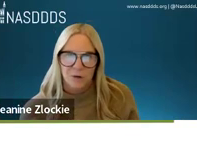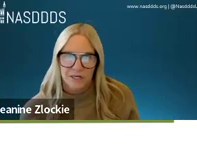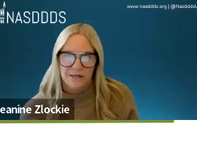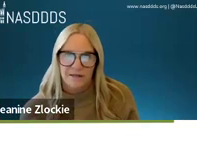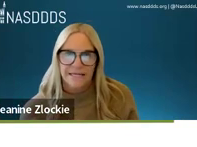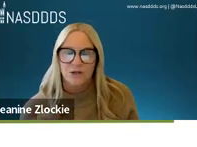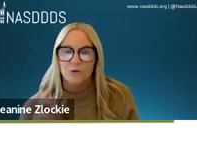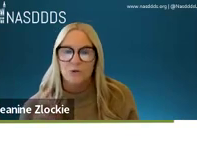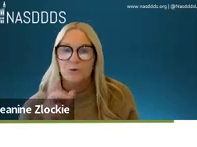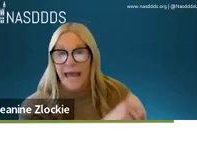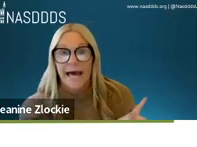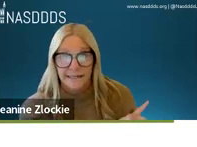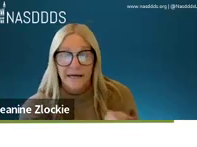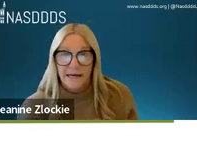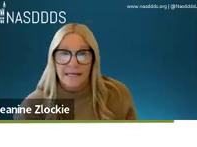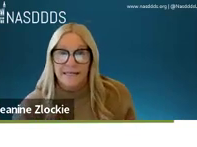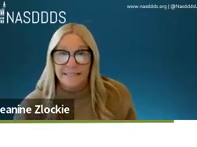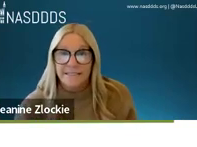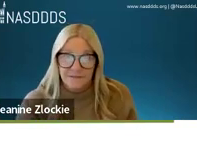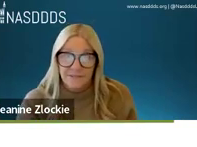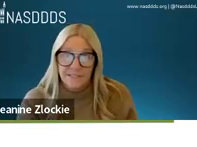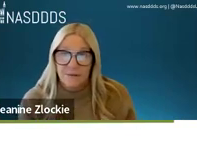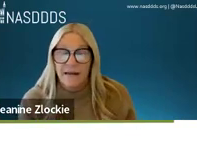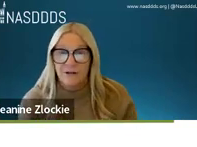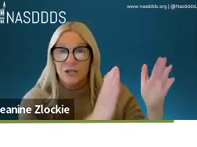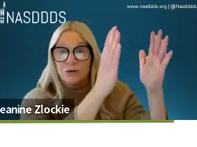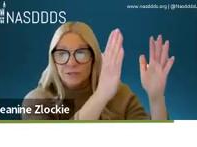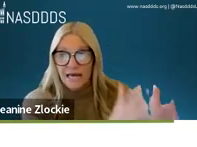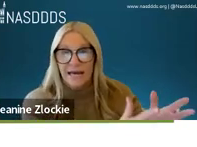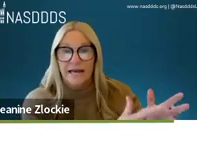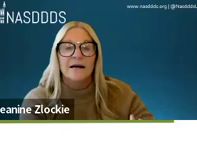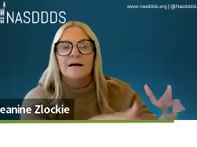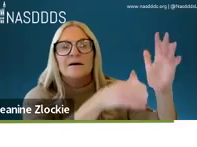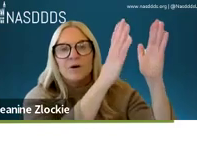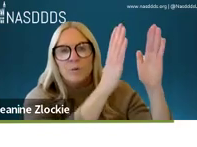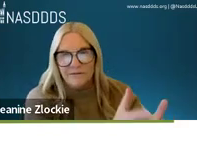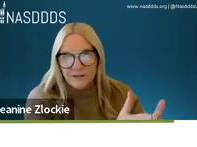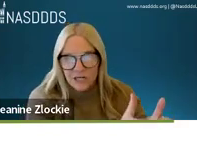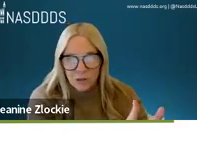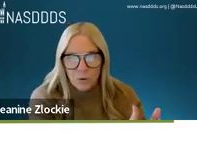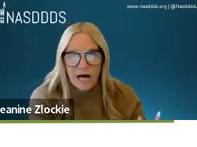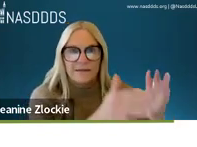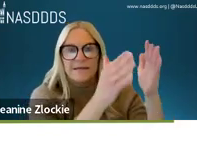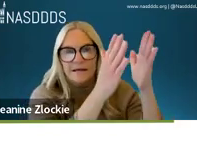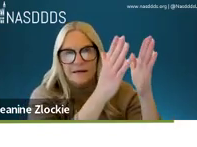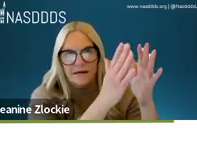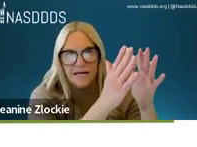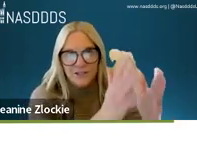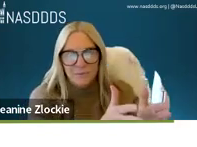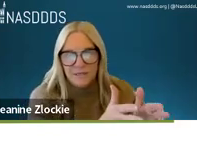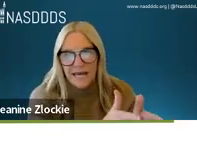being supported. Like you can in a 1915C waiver. You say for waiver year one,